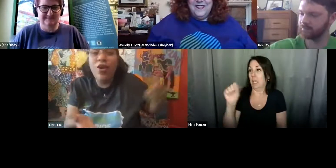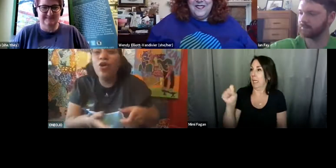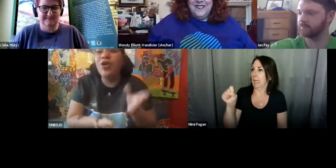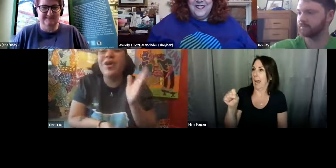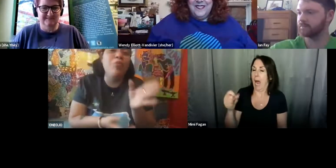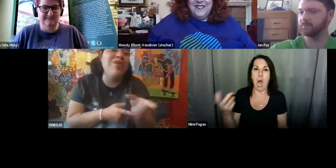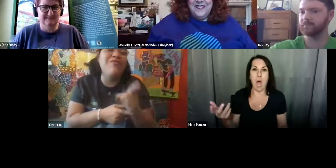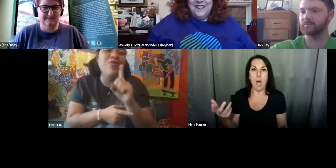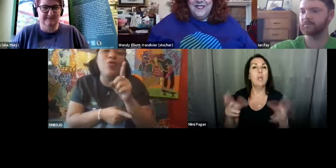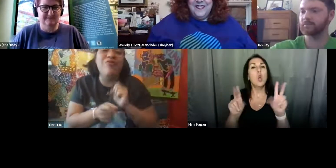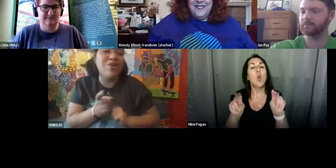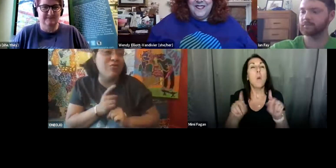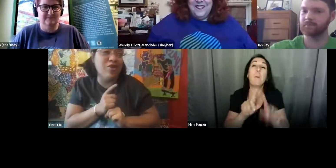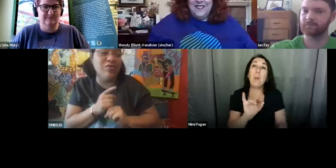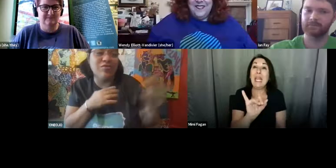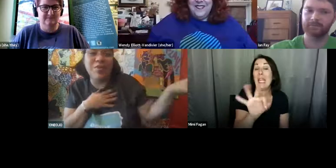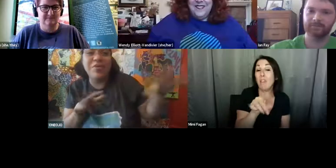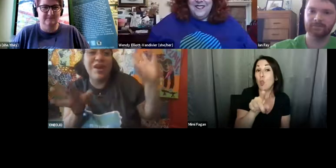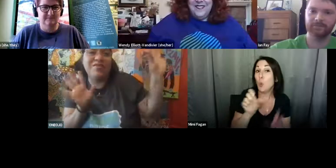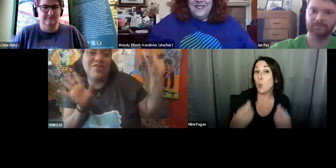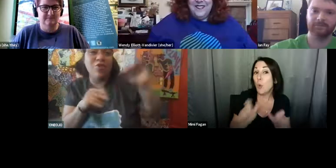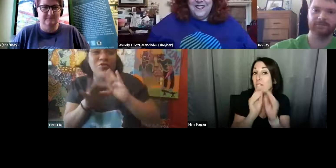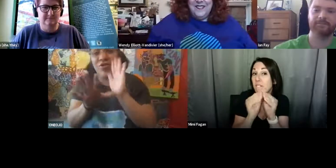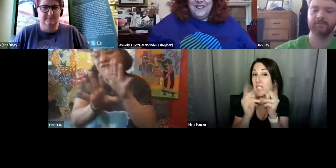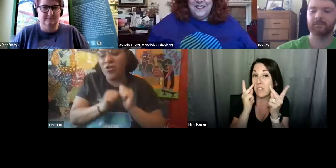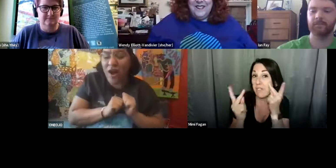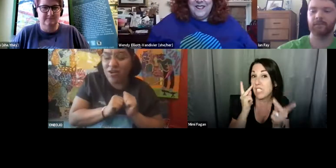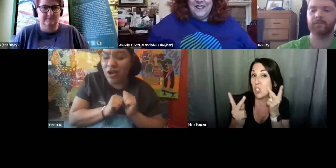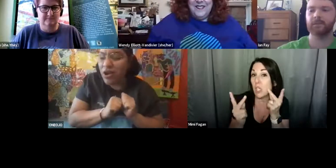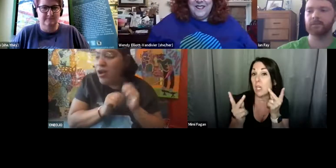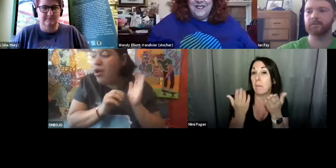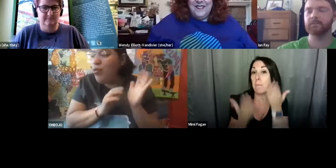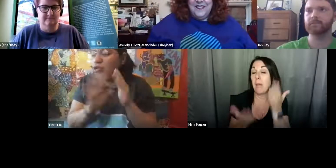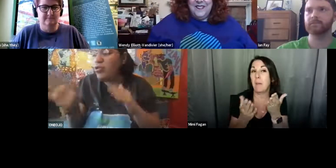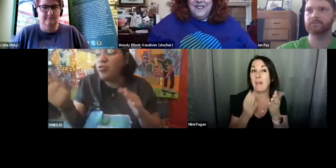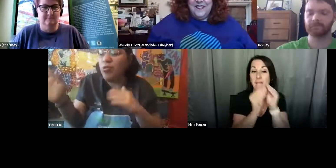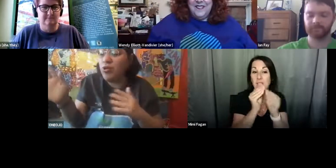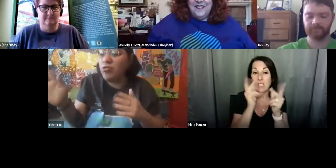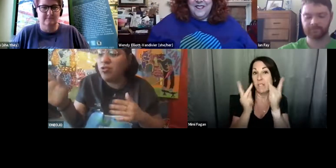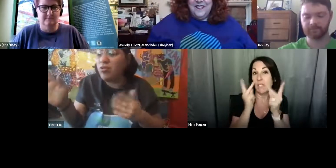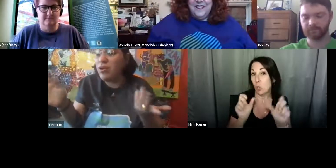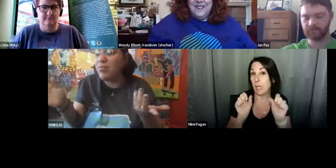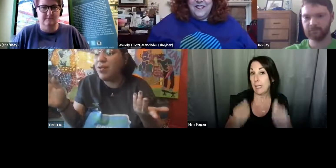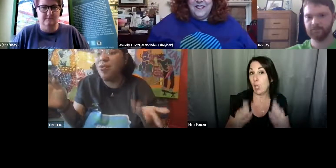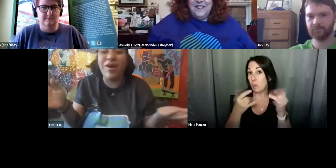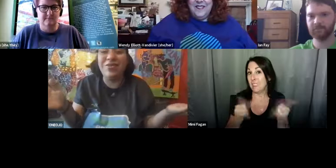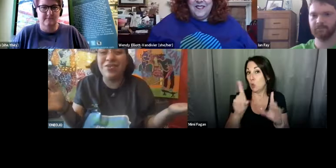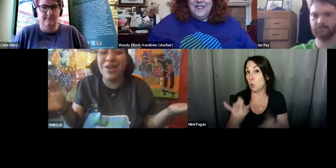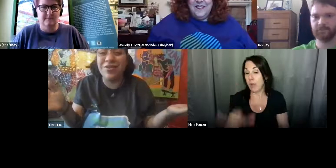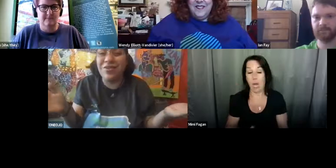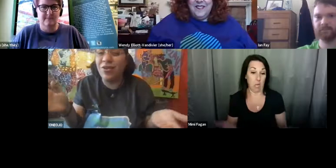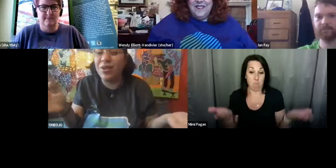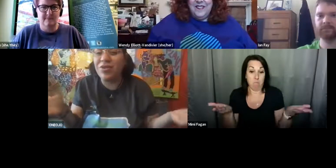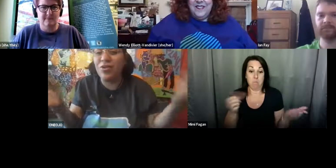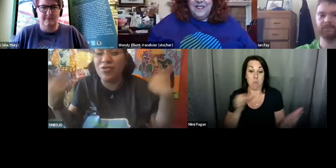like, they're like, but what if you could fix your vision? Maybe not even start over. Just fix your eyesight. Would you still do what you do? And I'm like, well, I don't